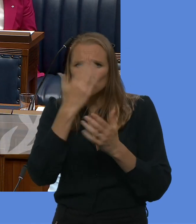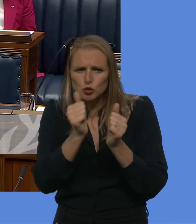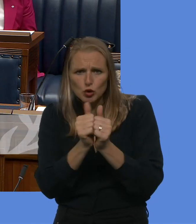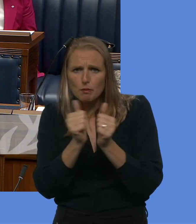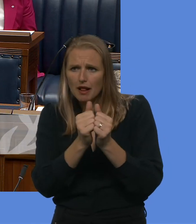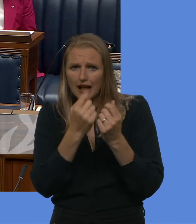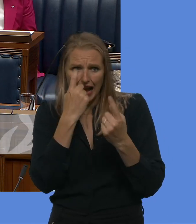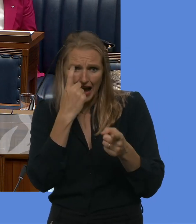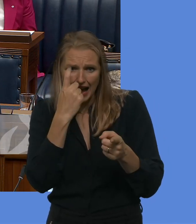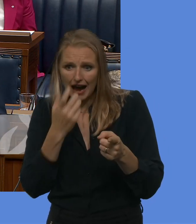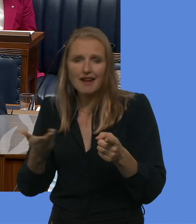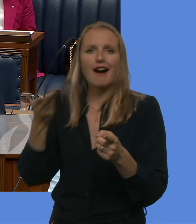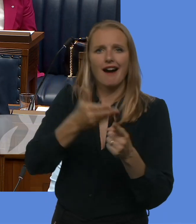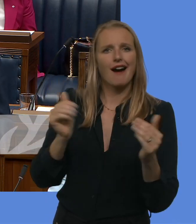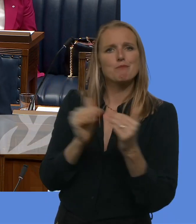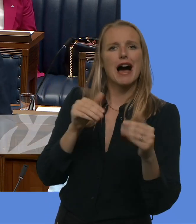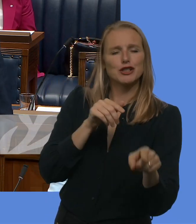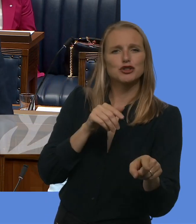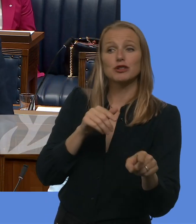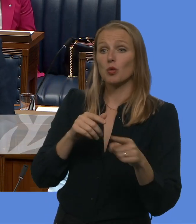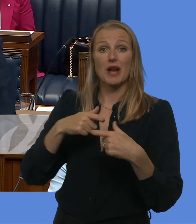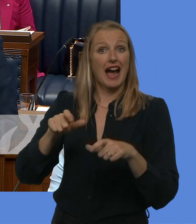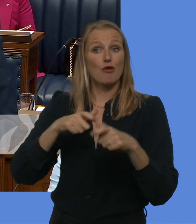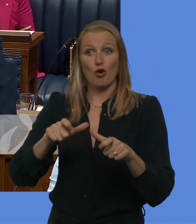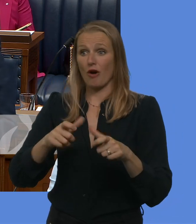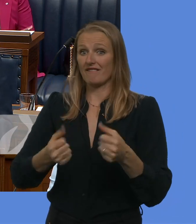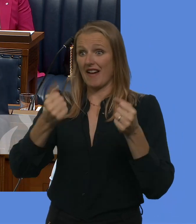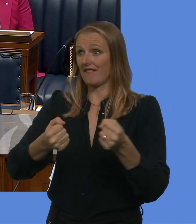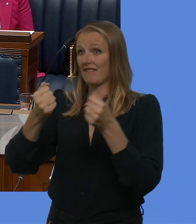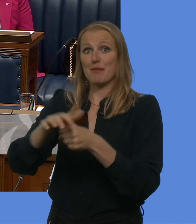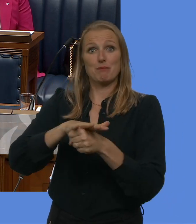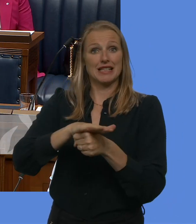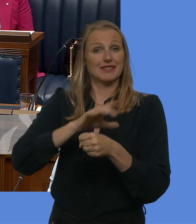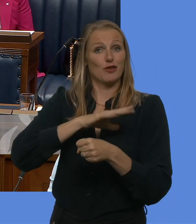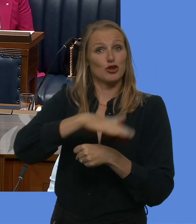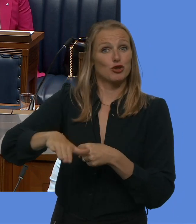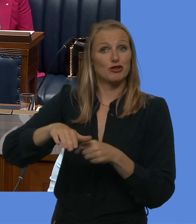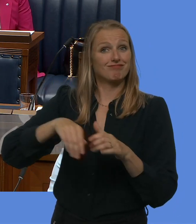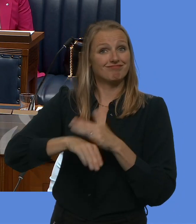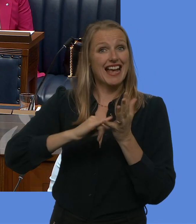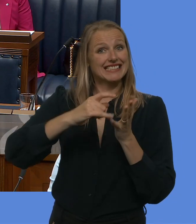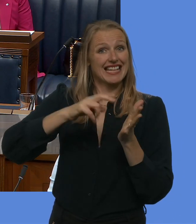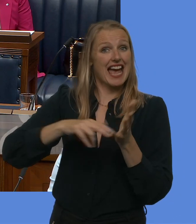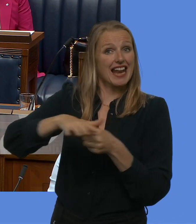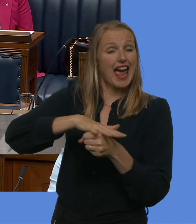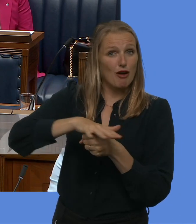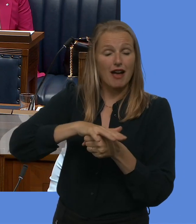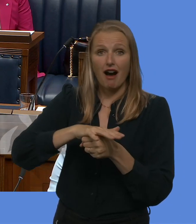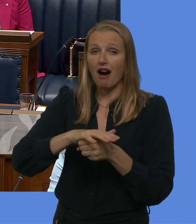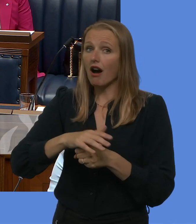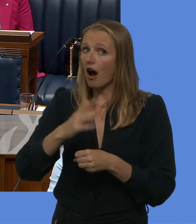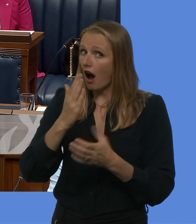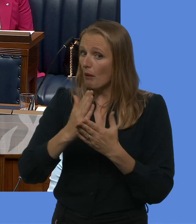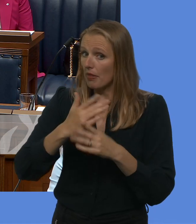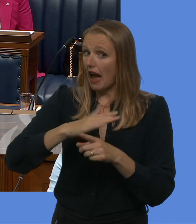we are continuing to provide placements, and so there has been progress made, and we continue to make progress.